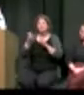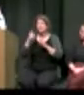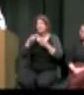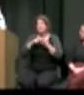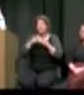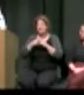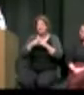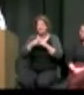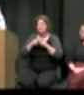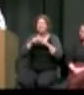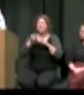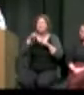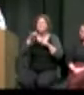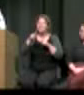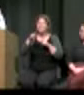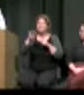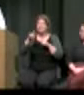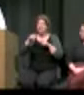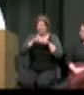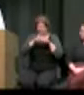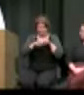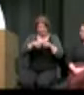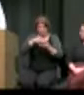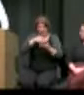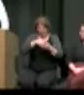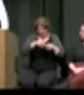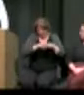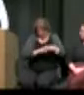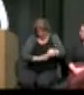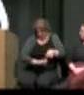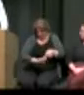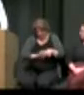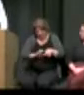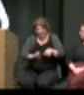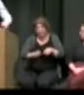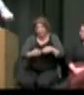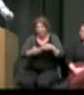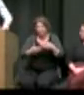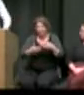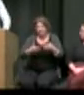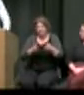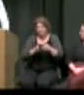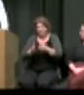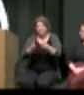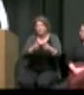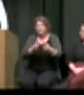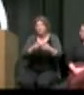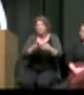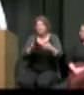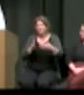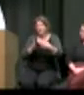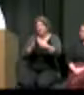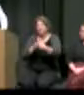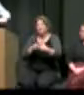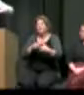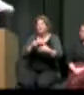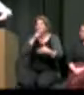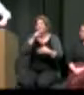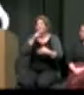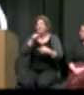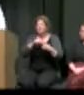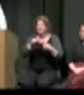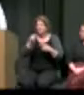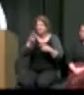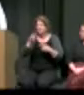was drive this pipe pile into the ground for the abutments. So those were driven into bedrock about 10 feet, and we